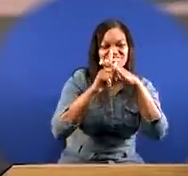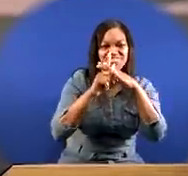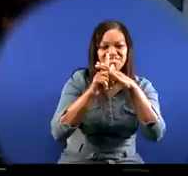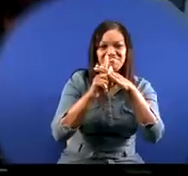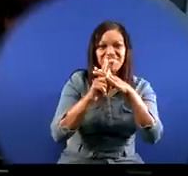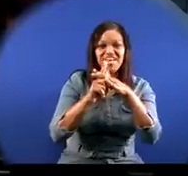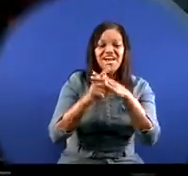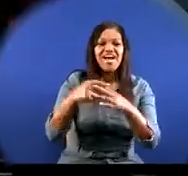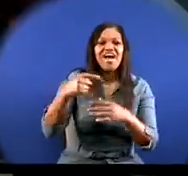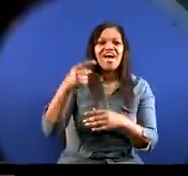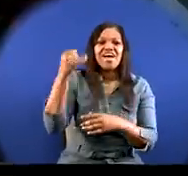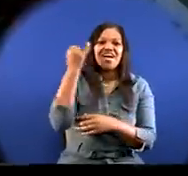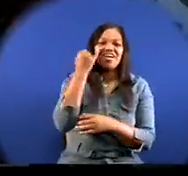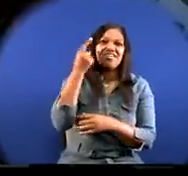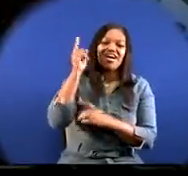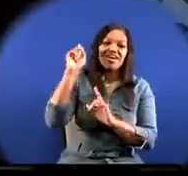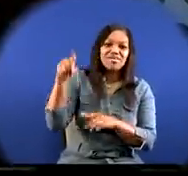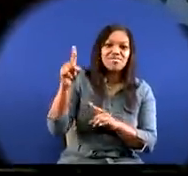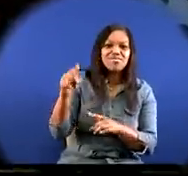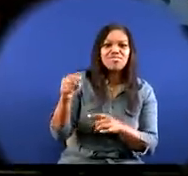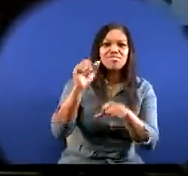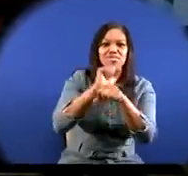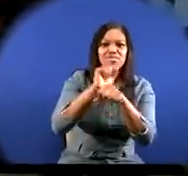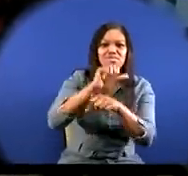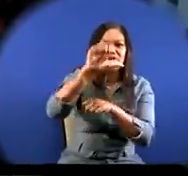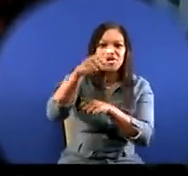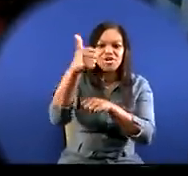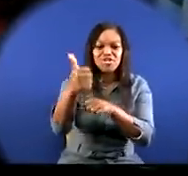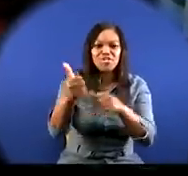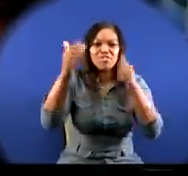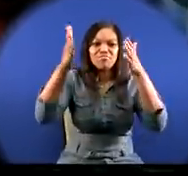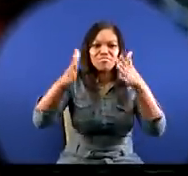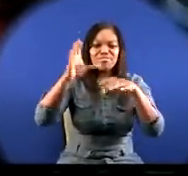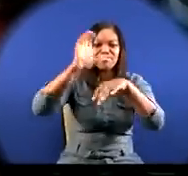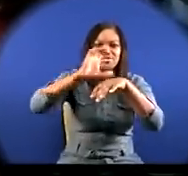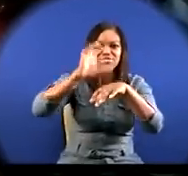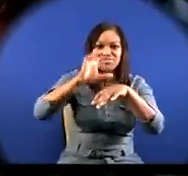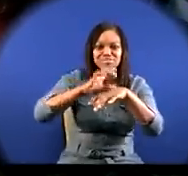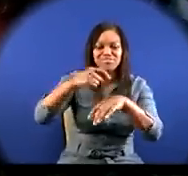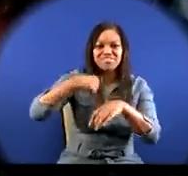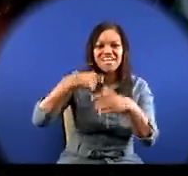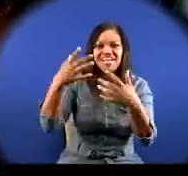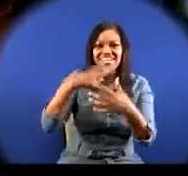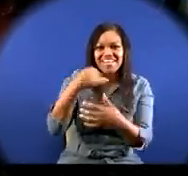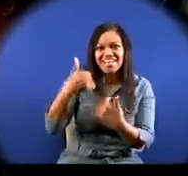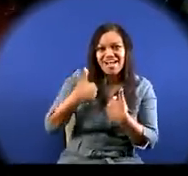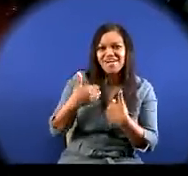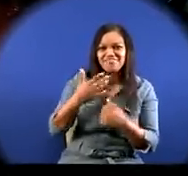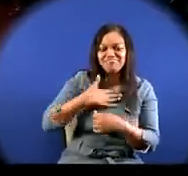Whenever I go to work in another man's garden, I like to bring my own tools.